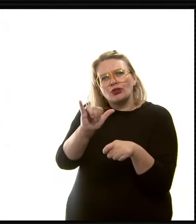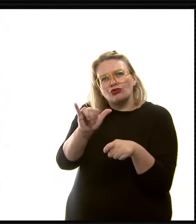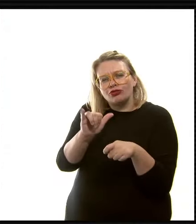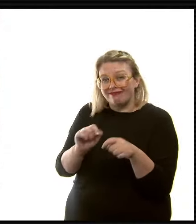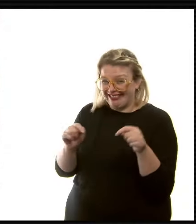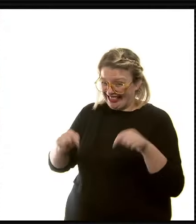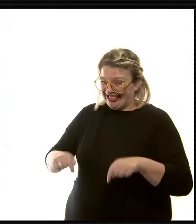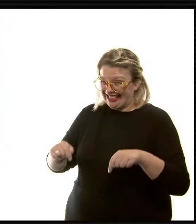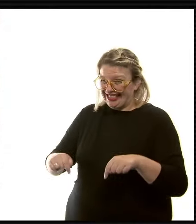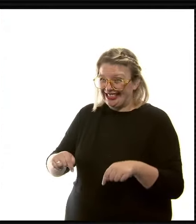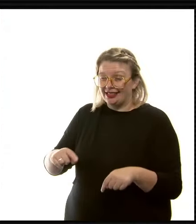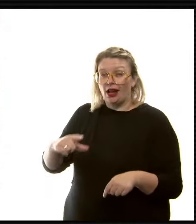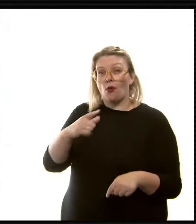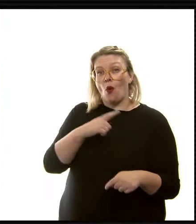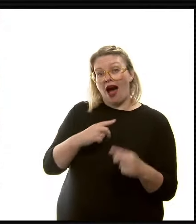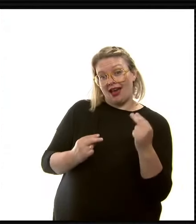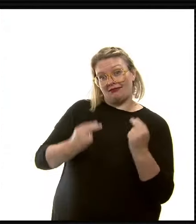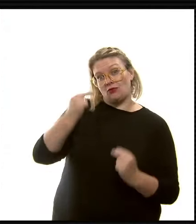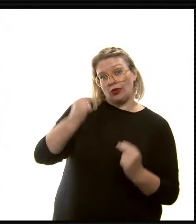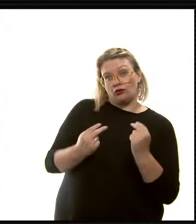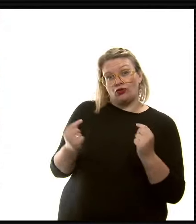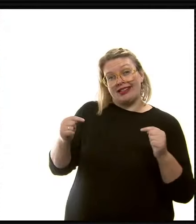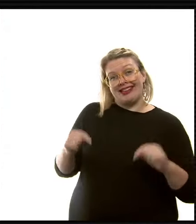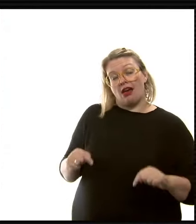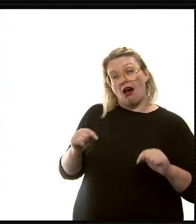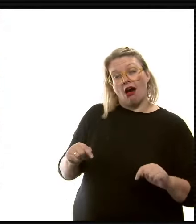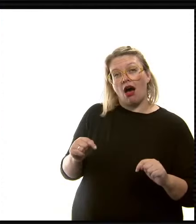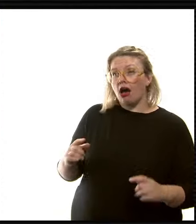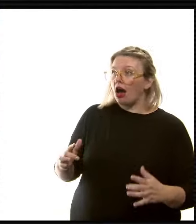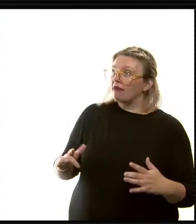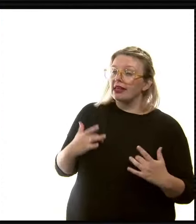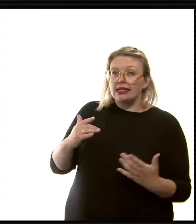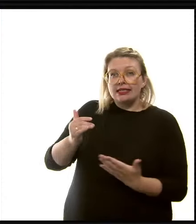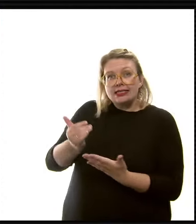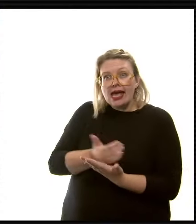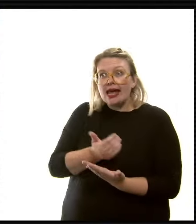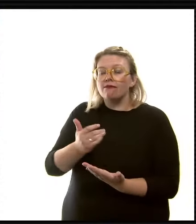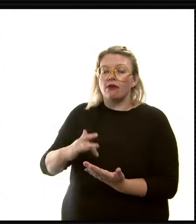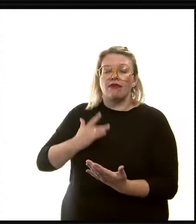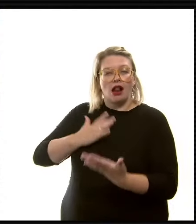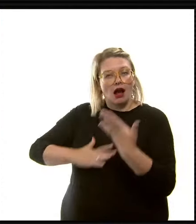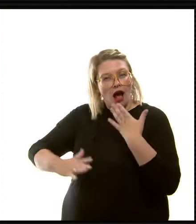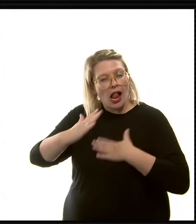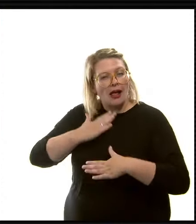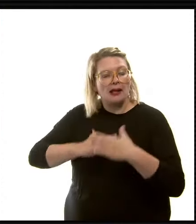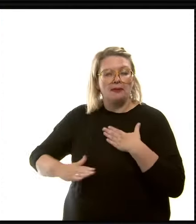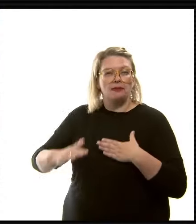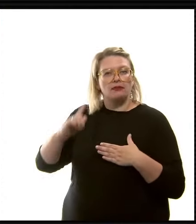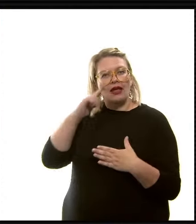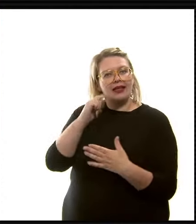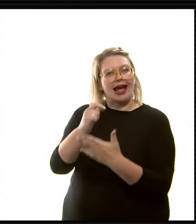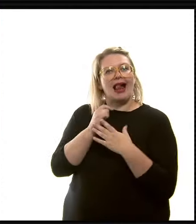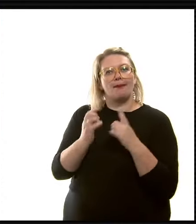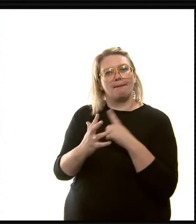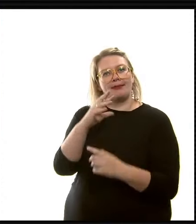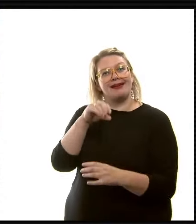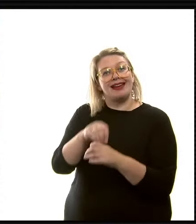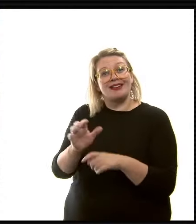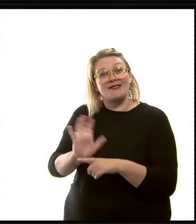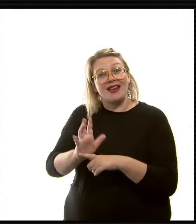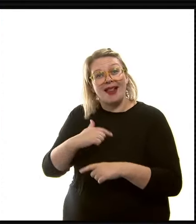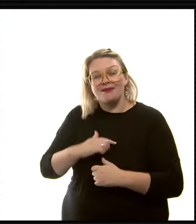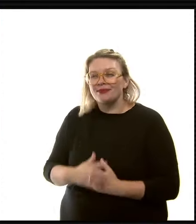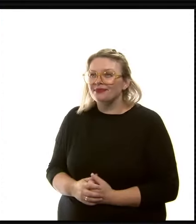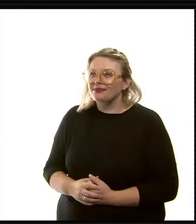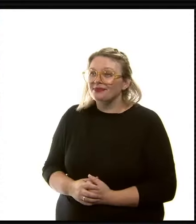because this is where I did my screen test. Wow. And I felt really safe and calm here, and I think that helped me get the part. That's amazing. That's the